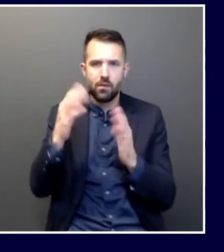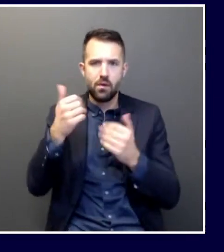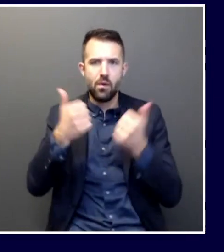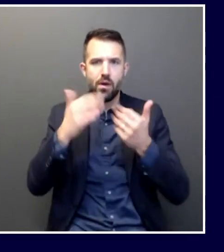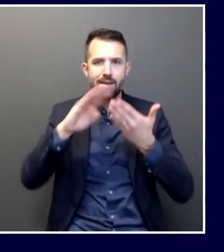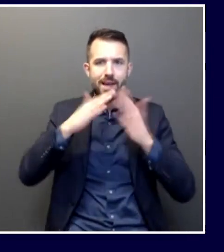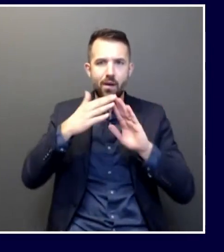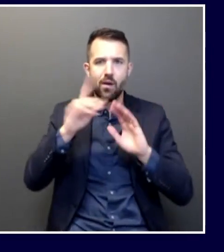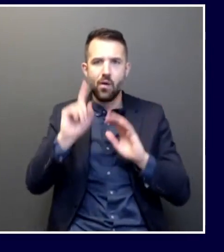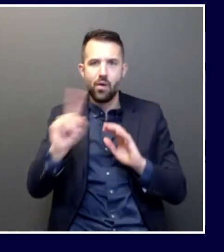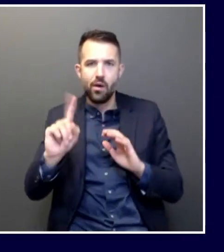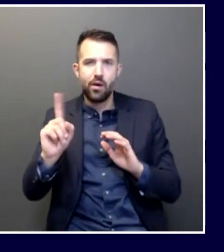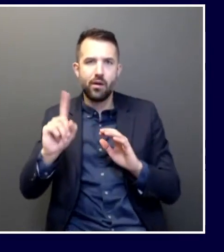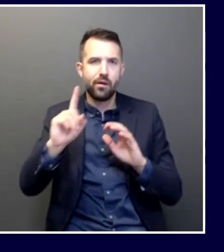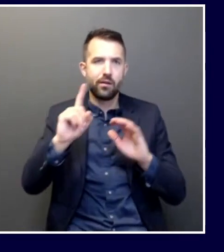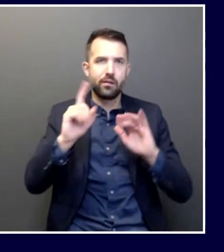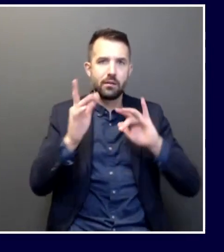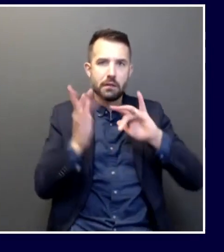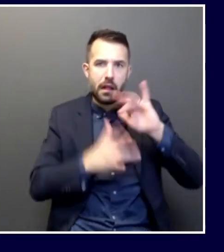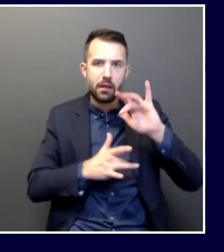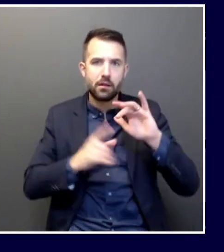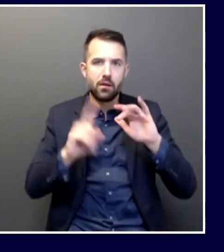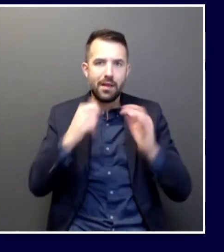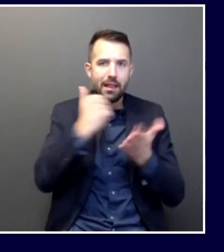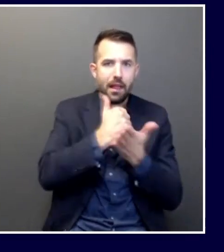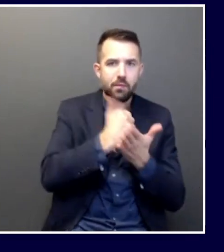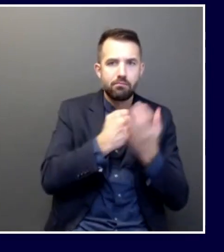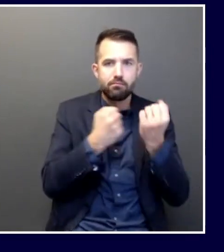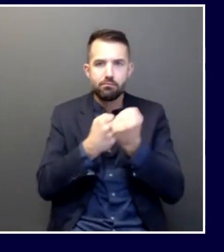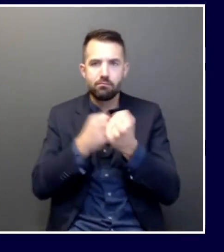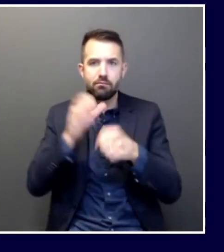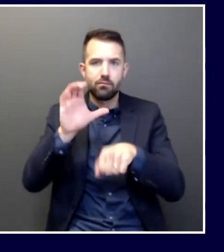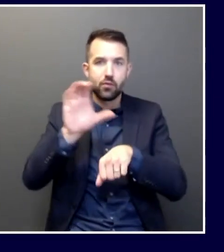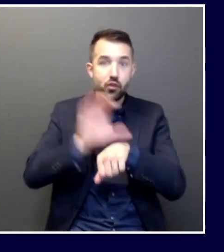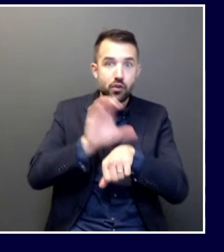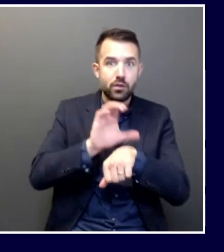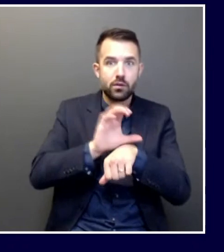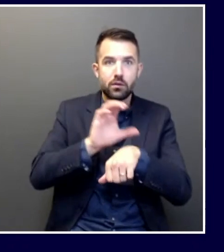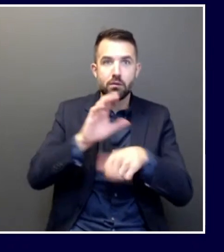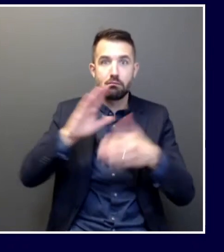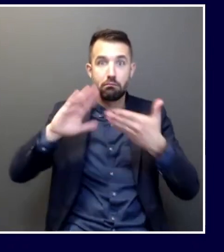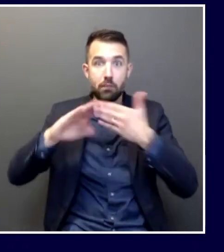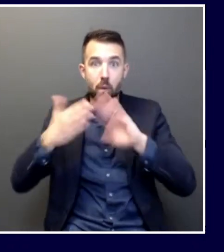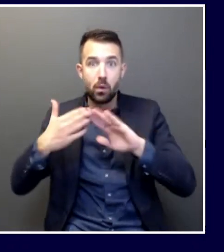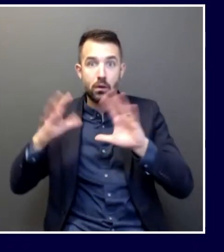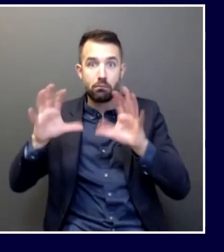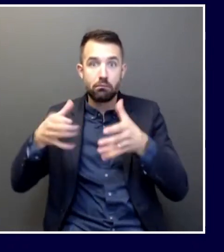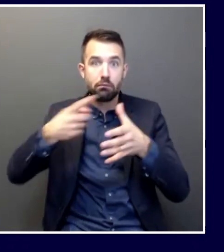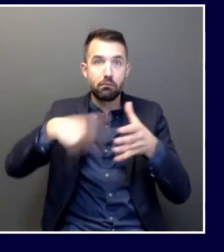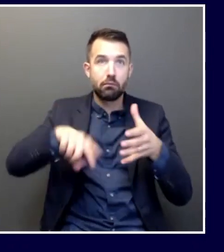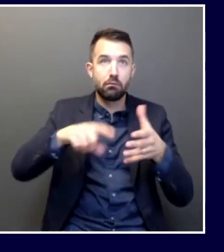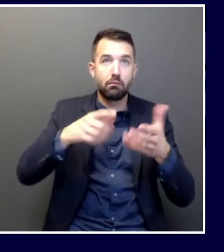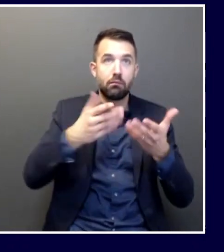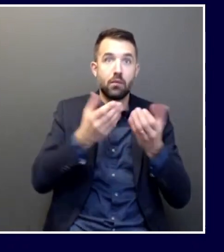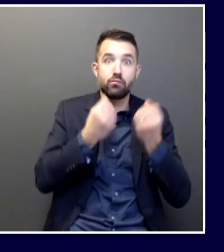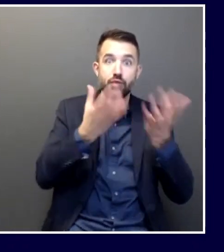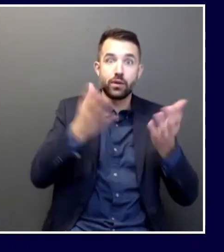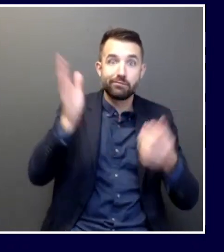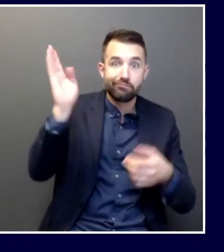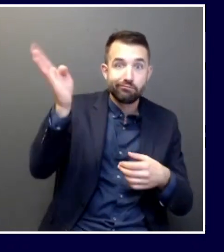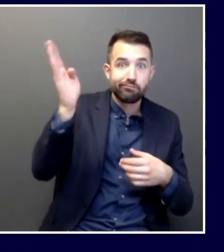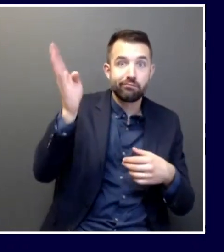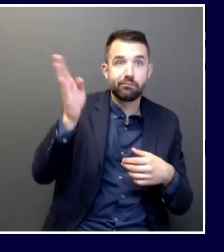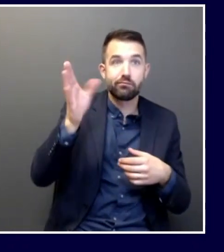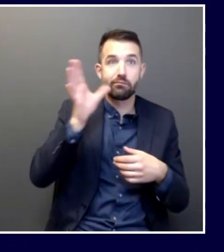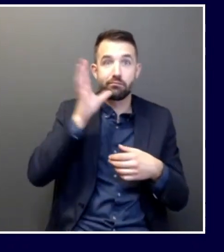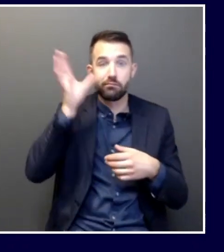community groups where the parents can come with their children and be able to ask questions and give consent on the spot. So we're going to